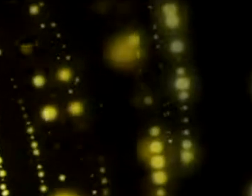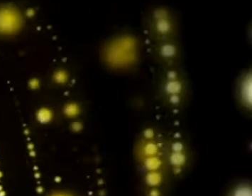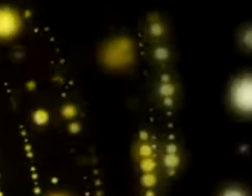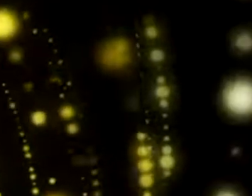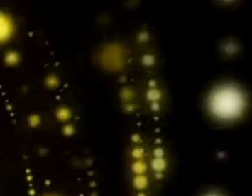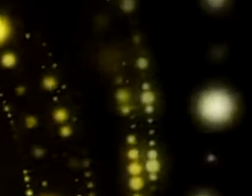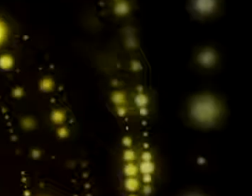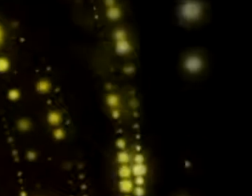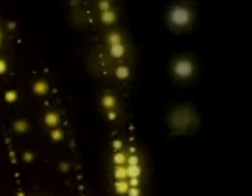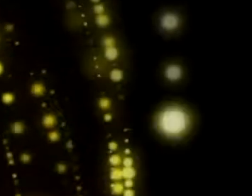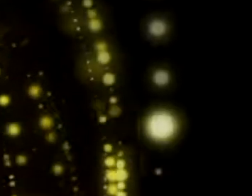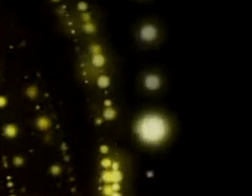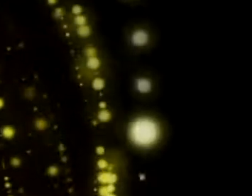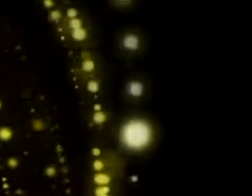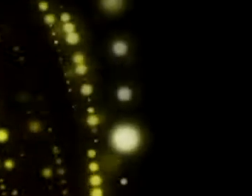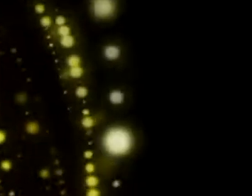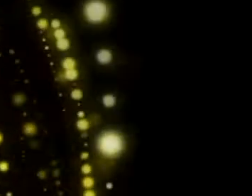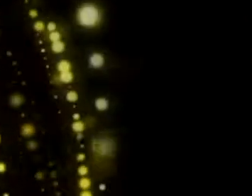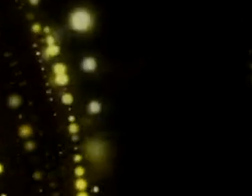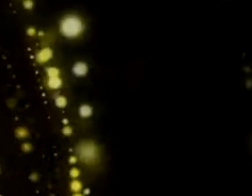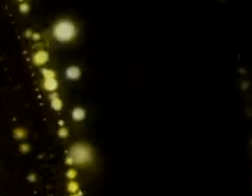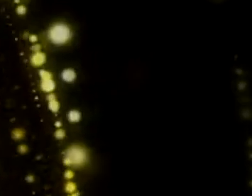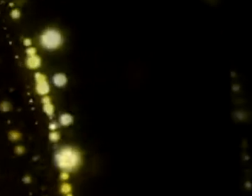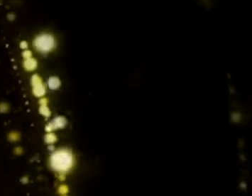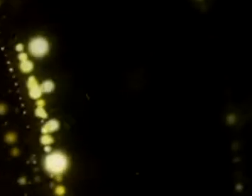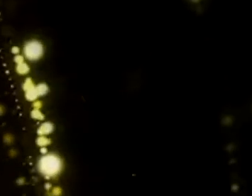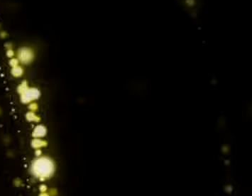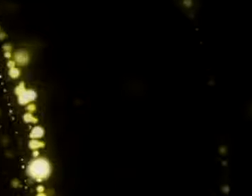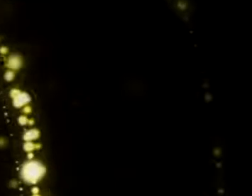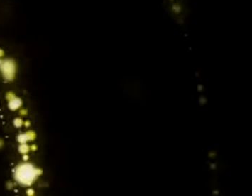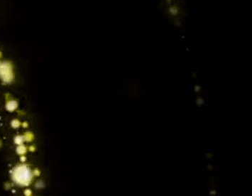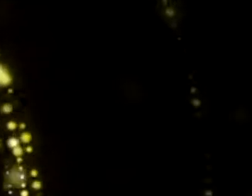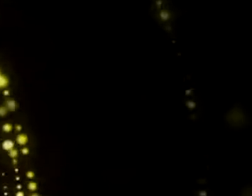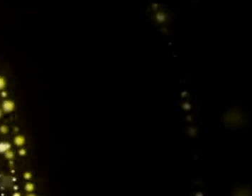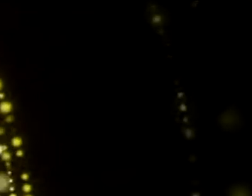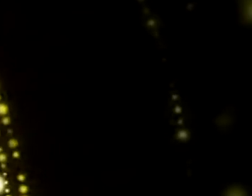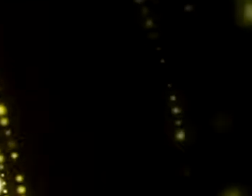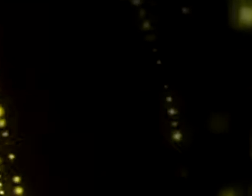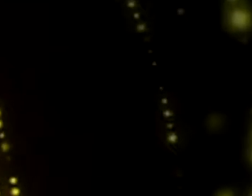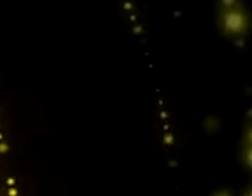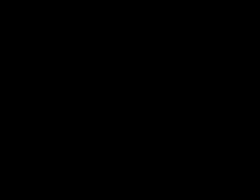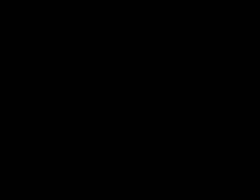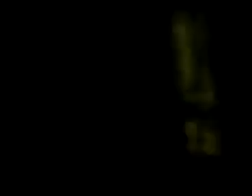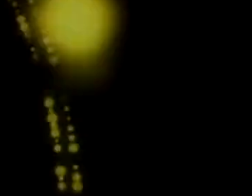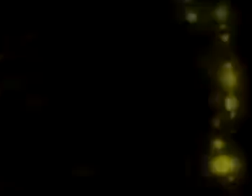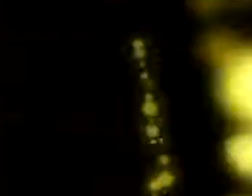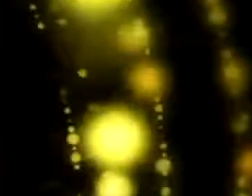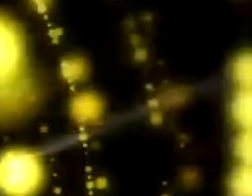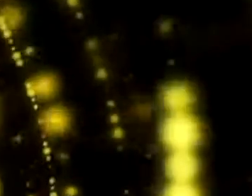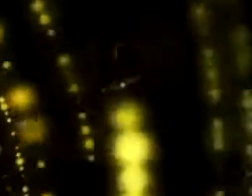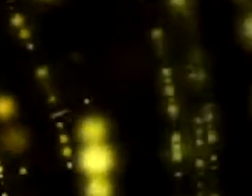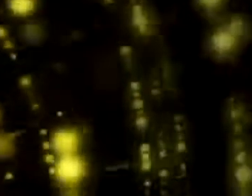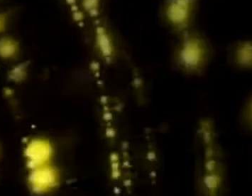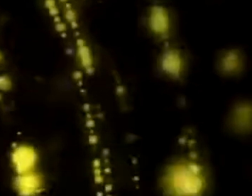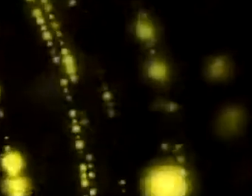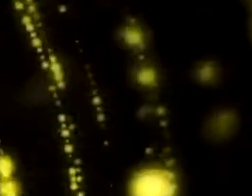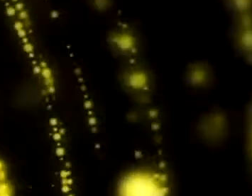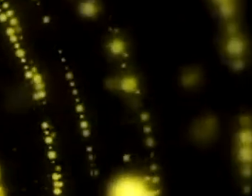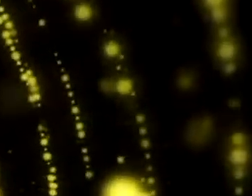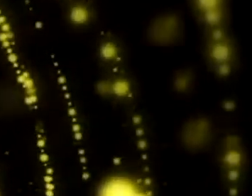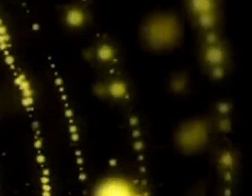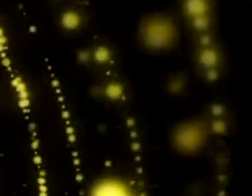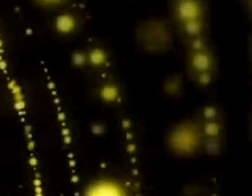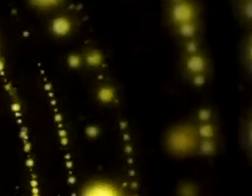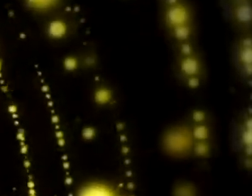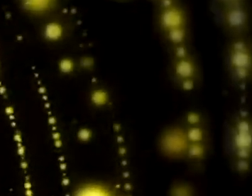I'm Sandy Kosach, and I am, my sort of title is chairman of Pearl TV, and we're a consortium